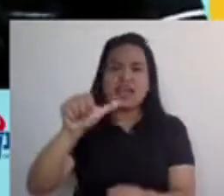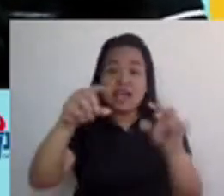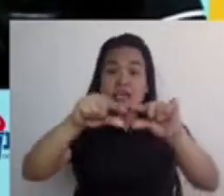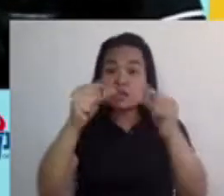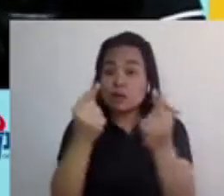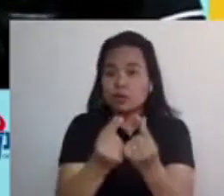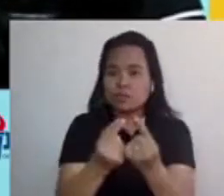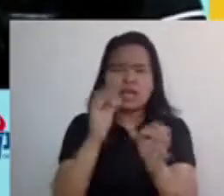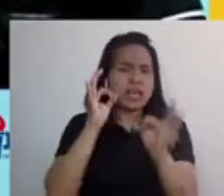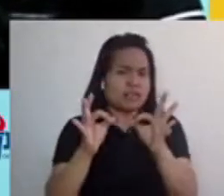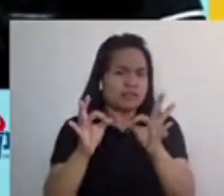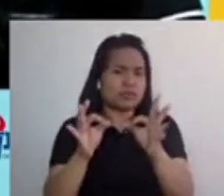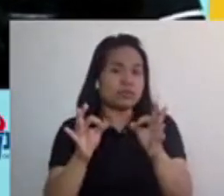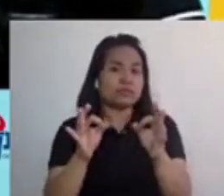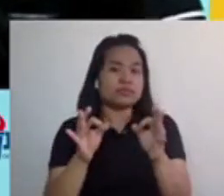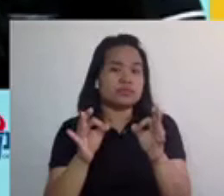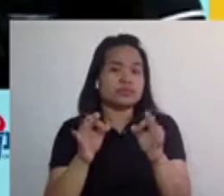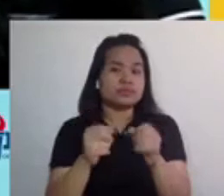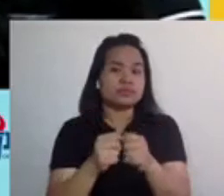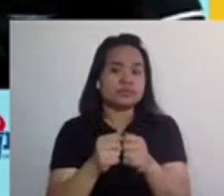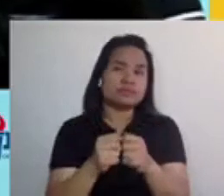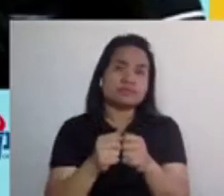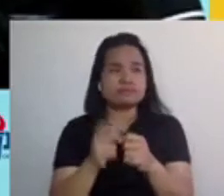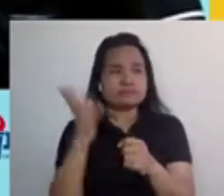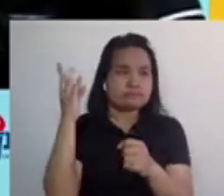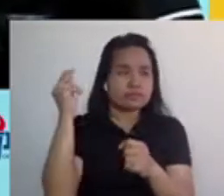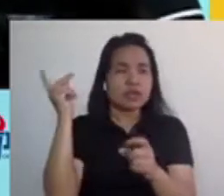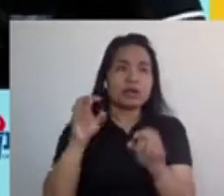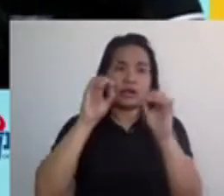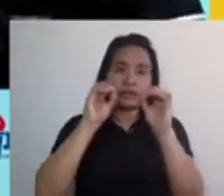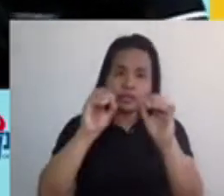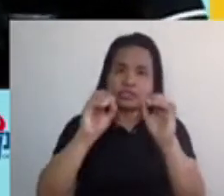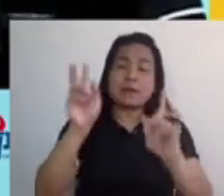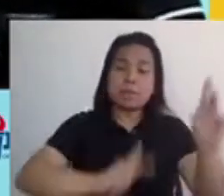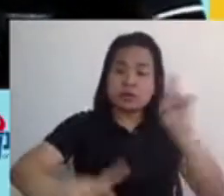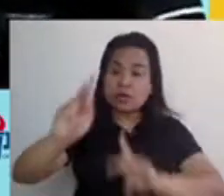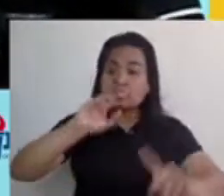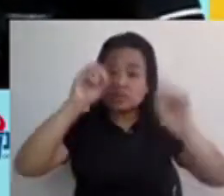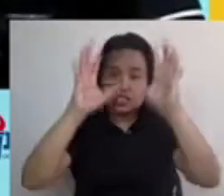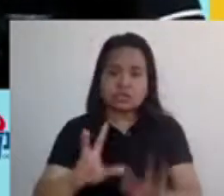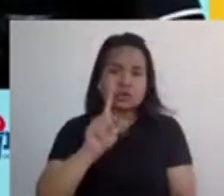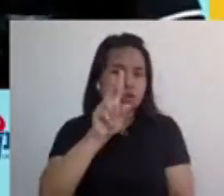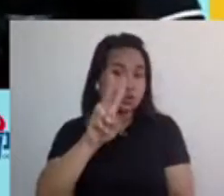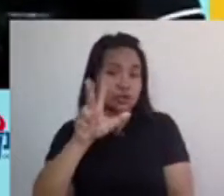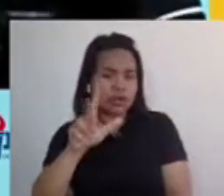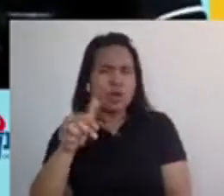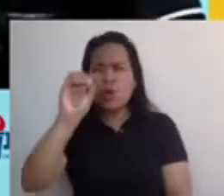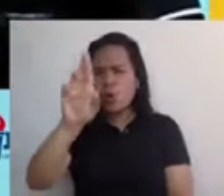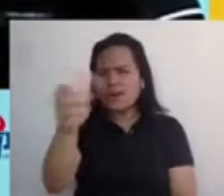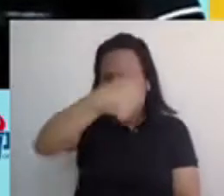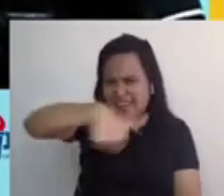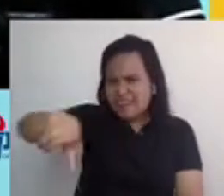teaching performance of our teachers 1 to 3, or any other documents that you think